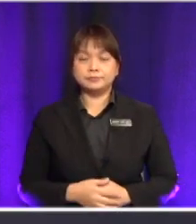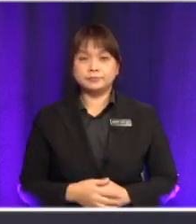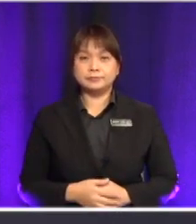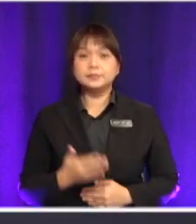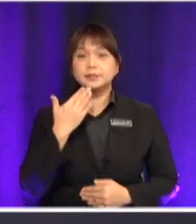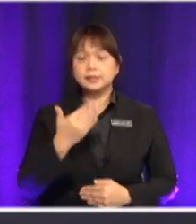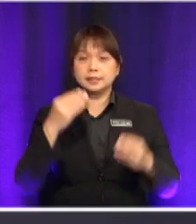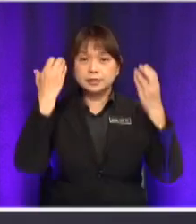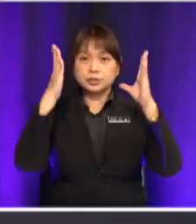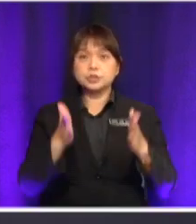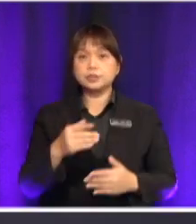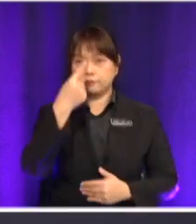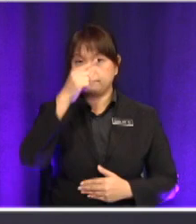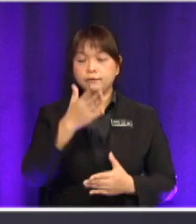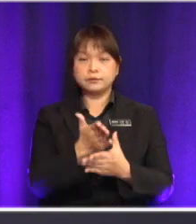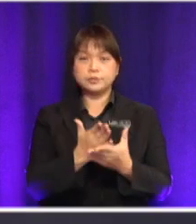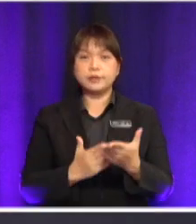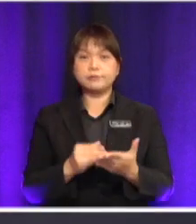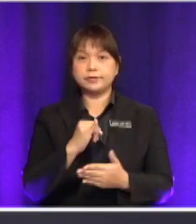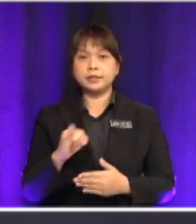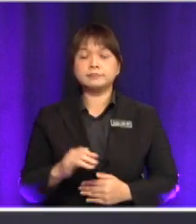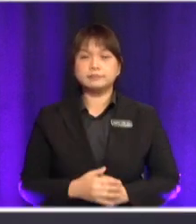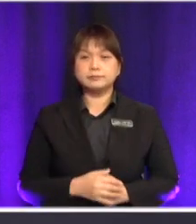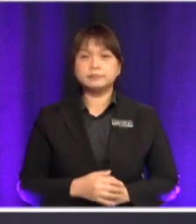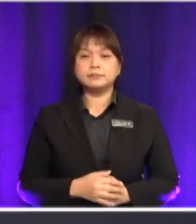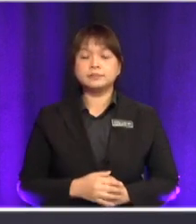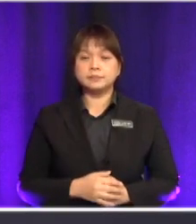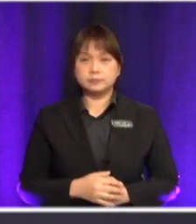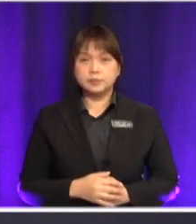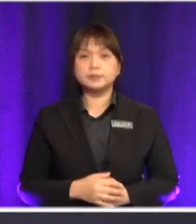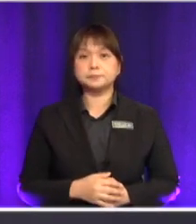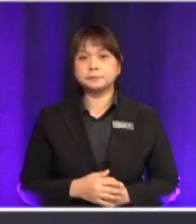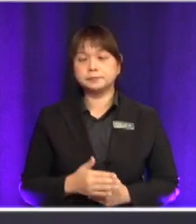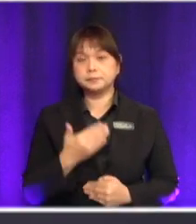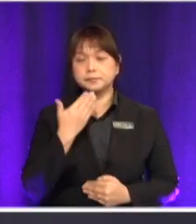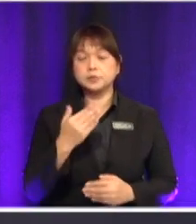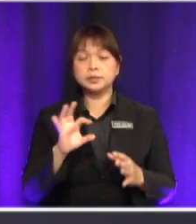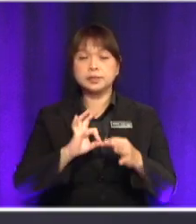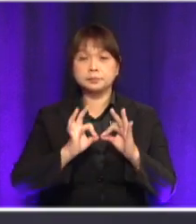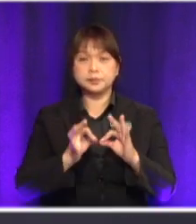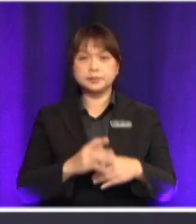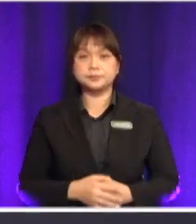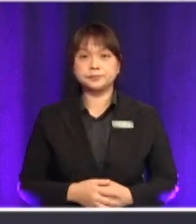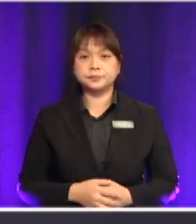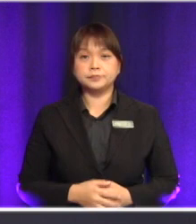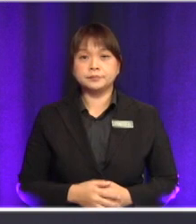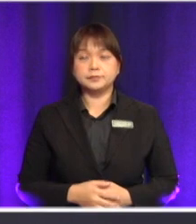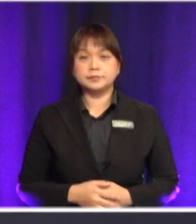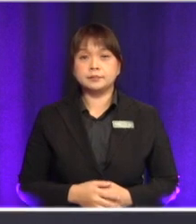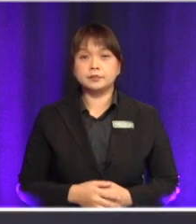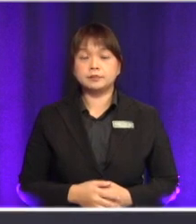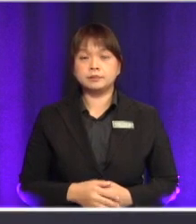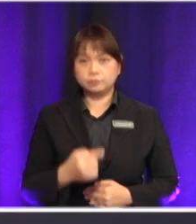this class. And also, thanks to Teacher Lina as our sign language interpreter. For those of you watching, don't go anywhere. We have more